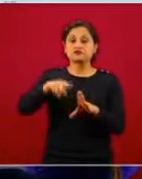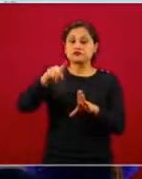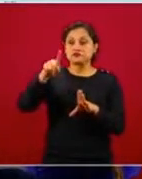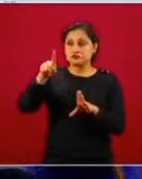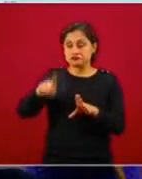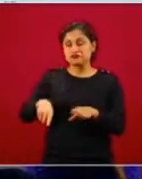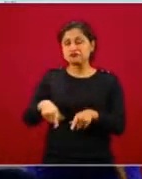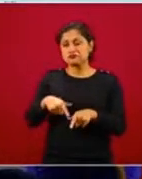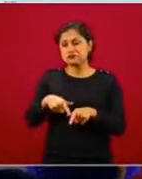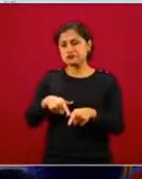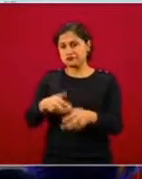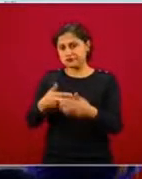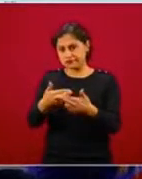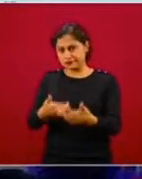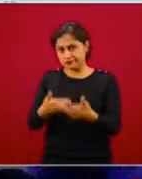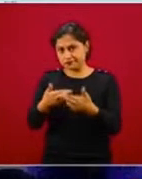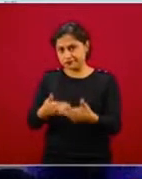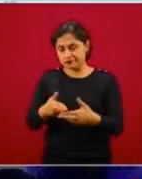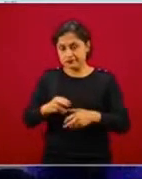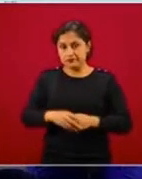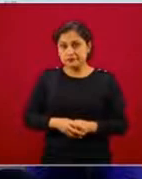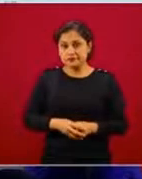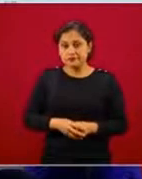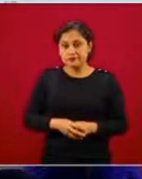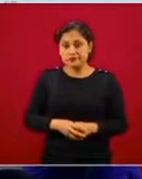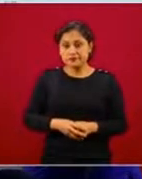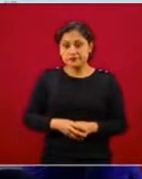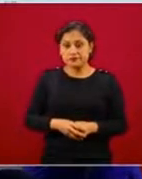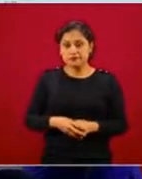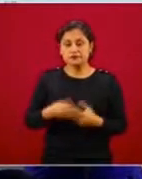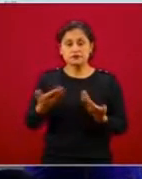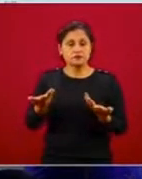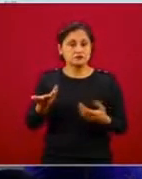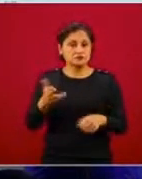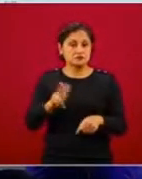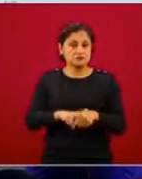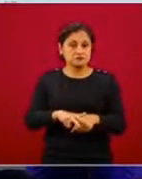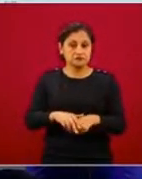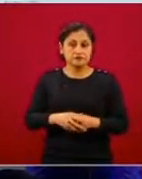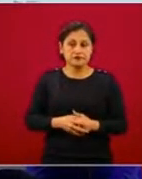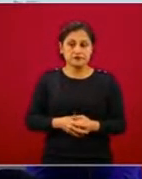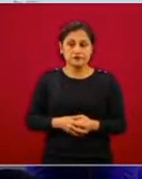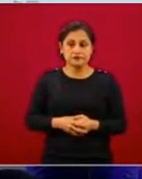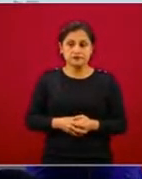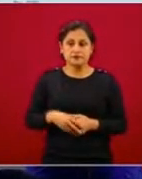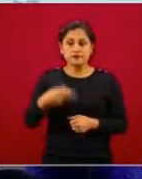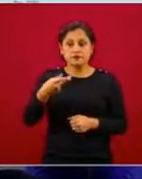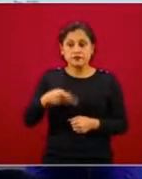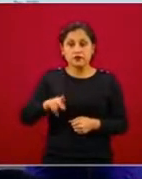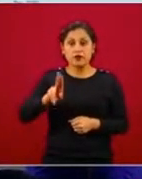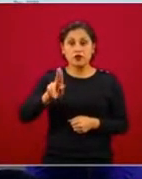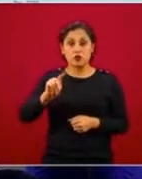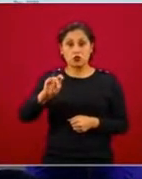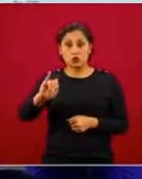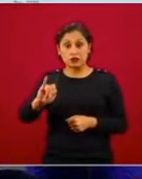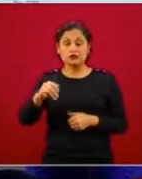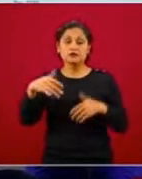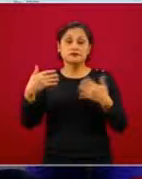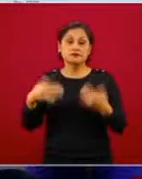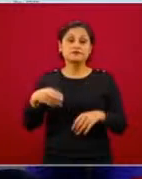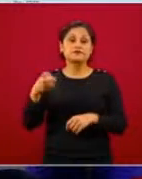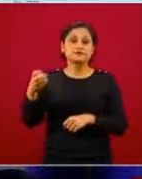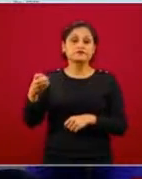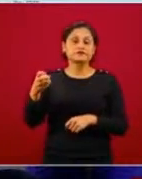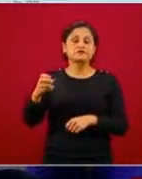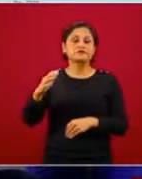This is going up and down as our projections predicted.